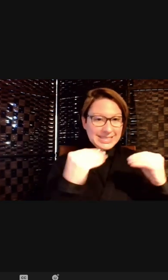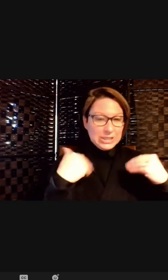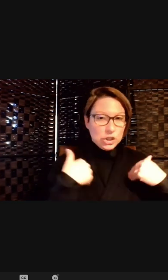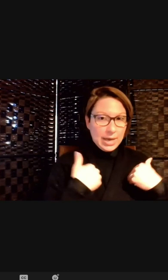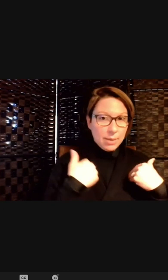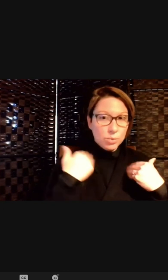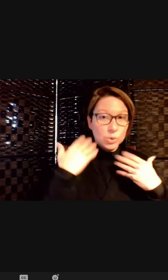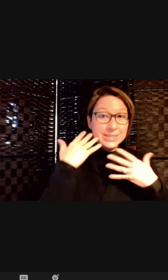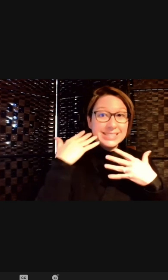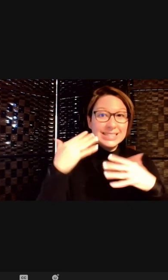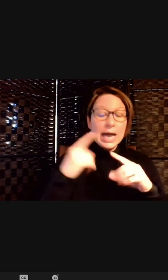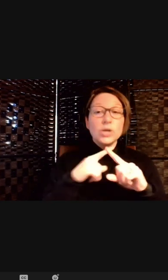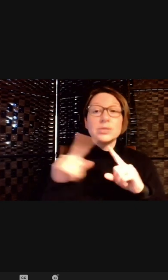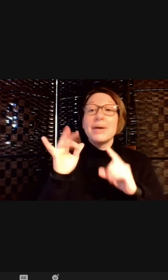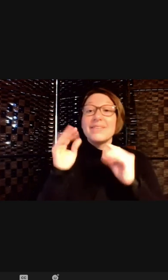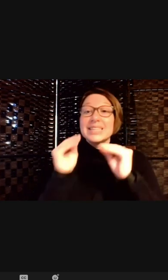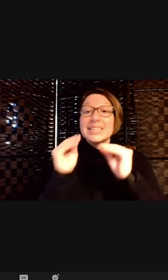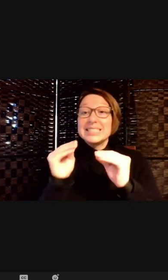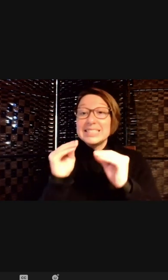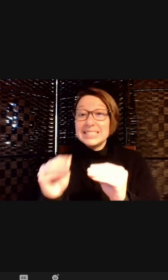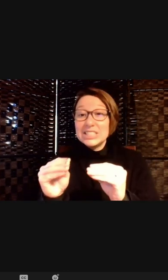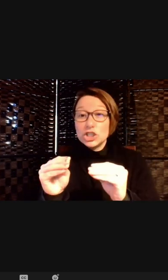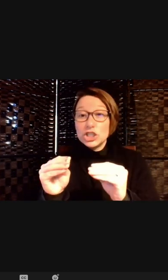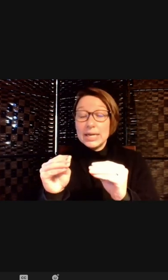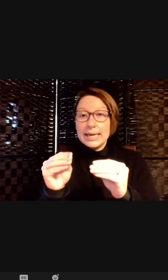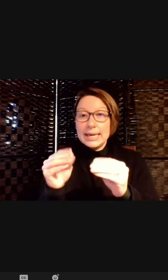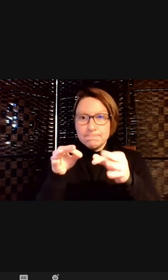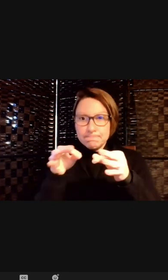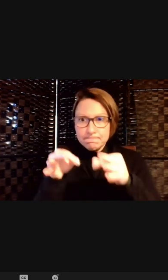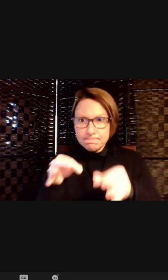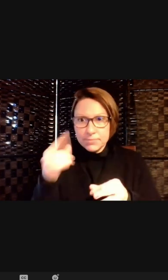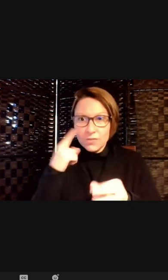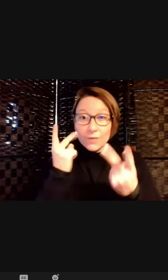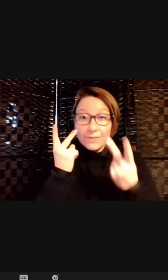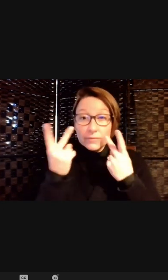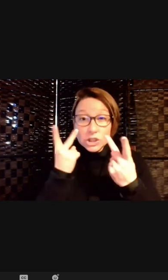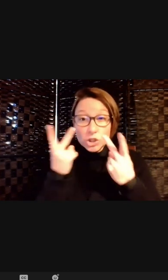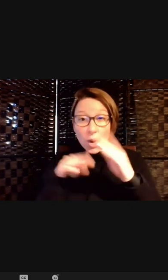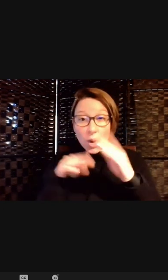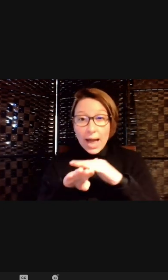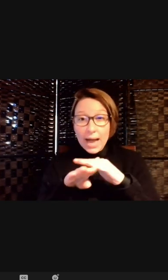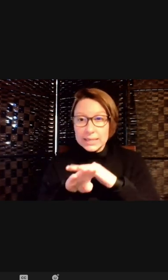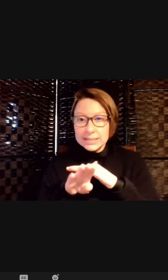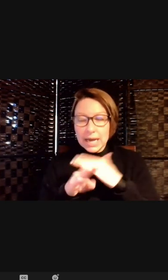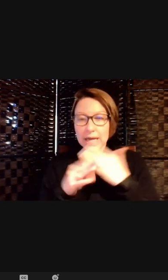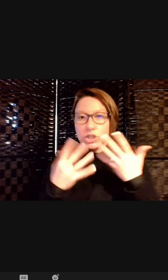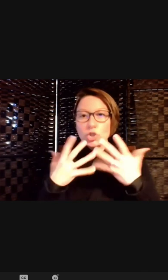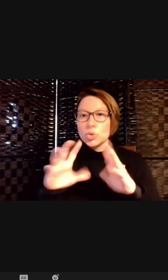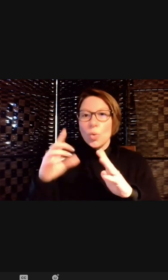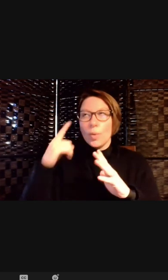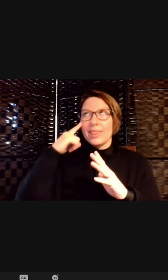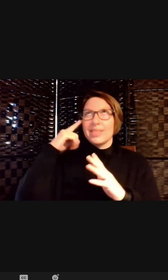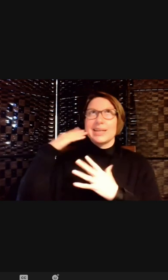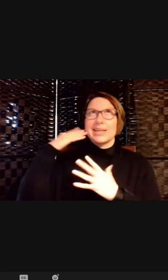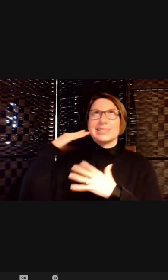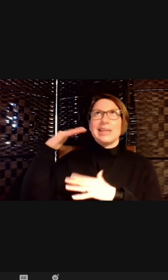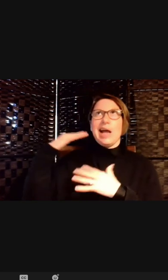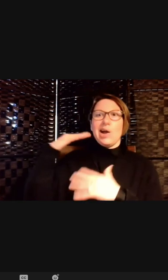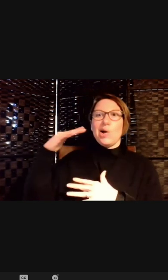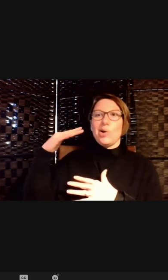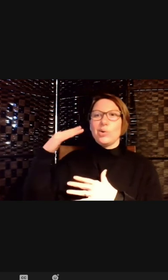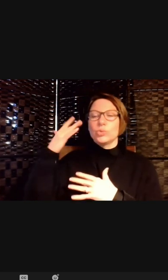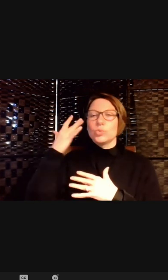sounds. But when we're specifically teaching the explicit instruction for visual access, we don't want to think about the sounds that something would